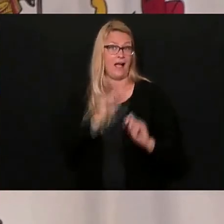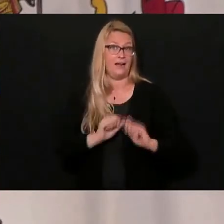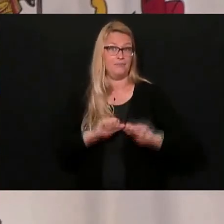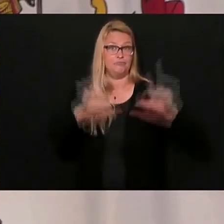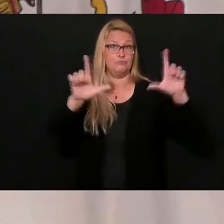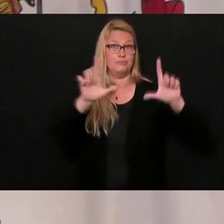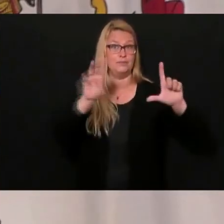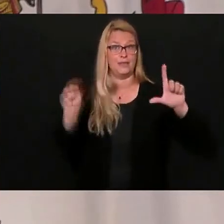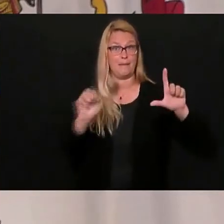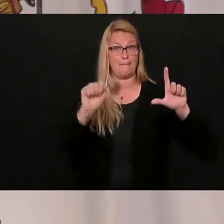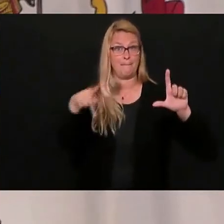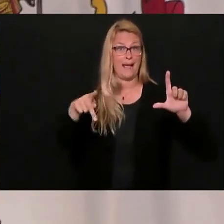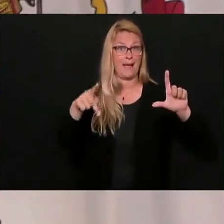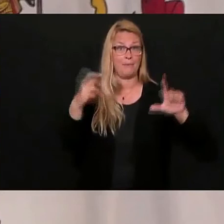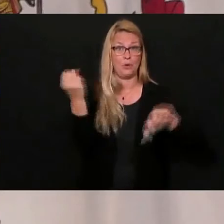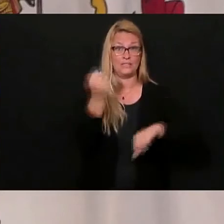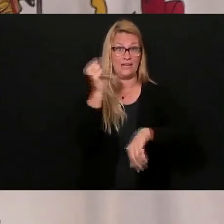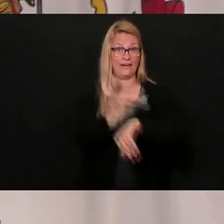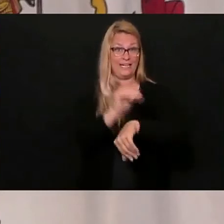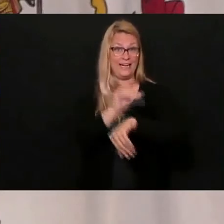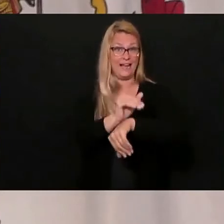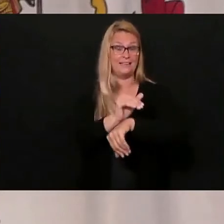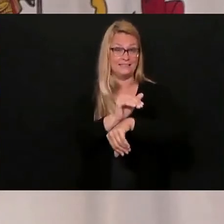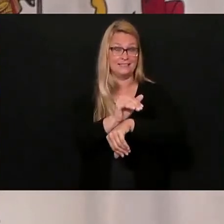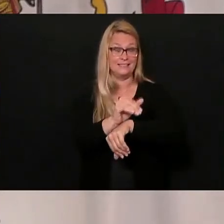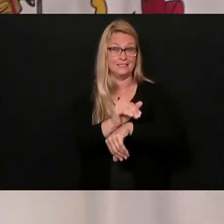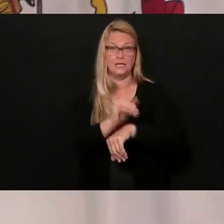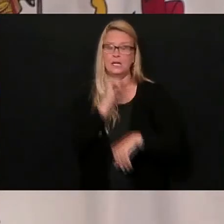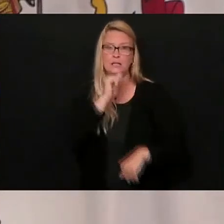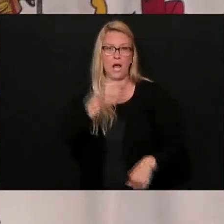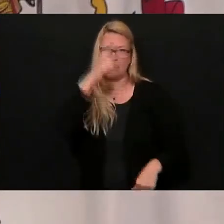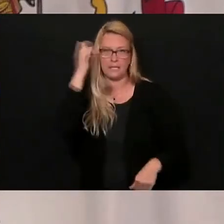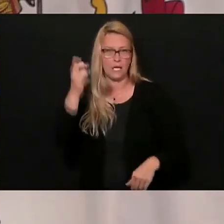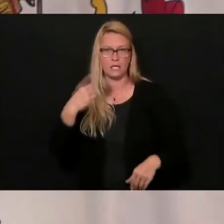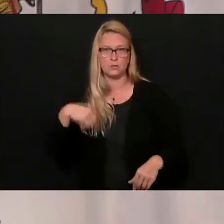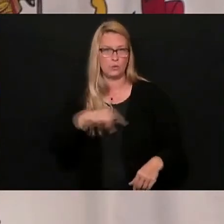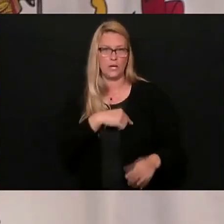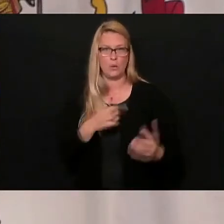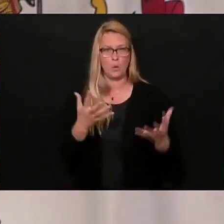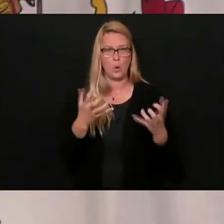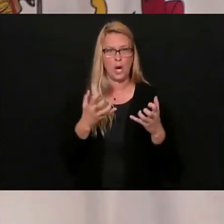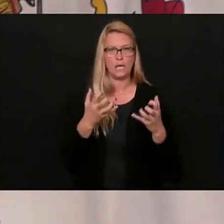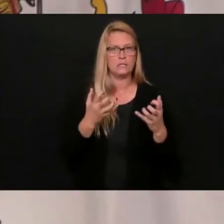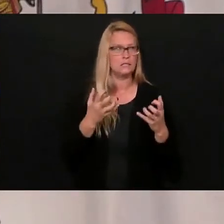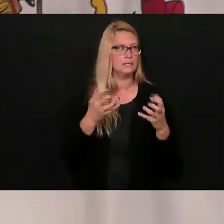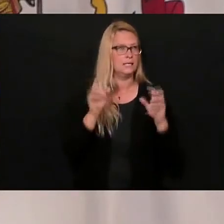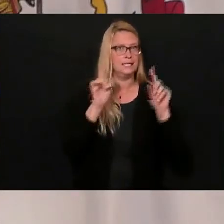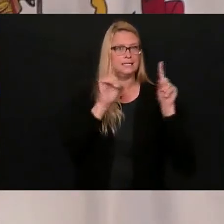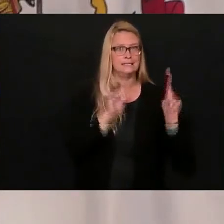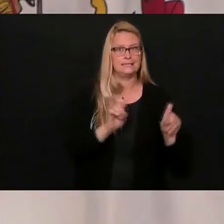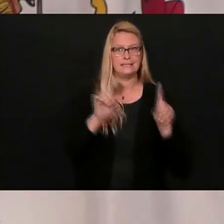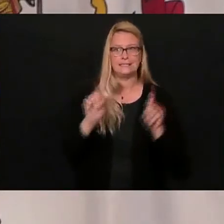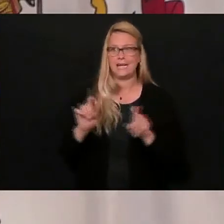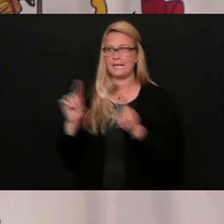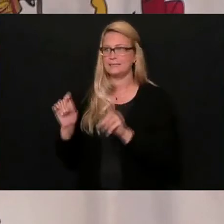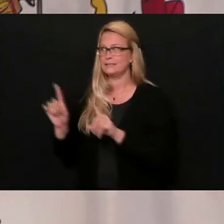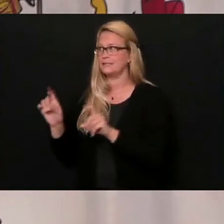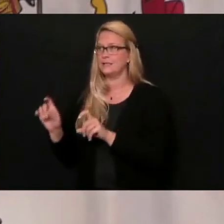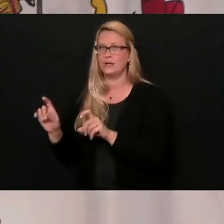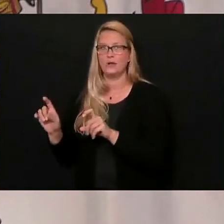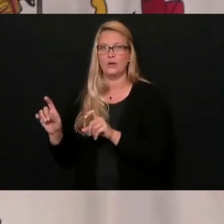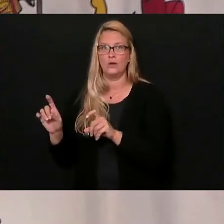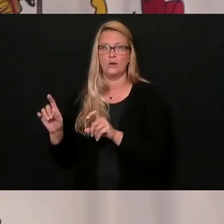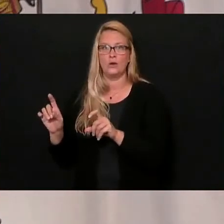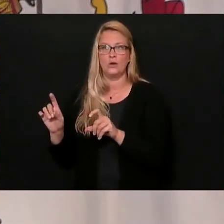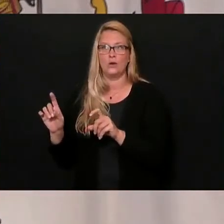on Saturday evening, not because we were wanting to make sure that the test, that we were trying